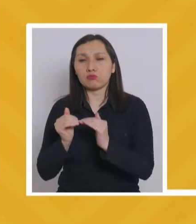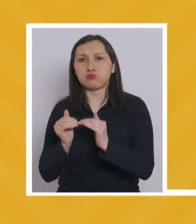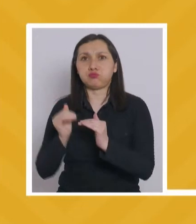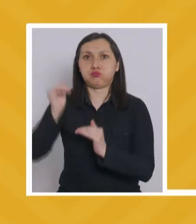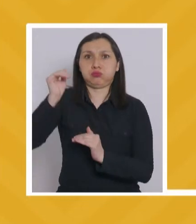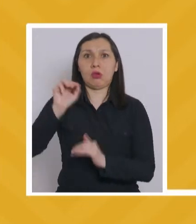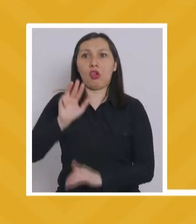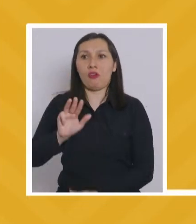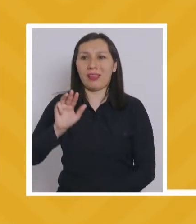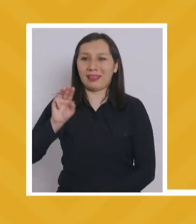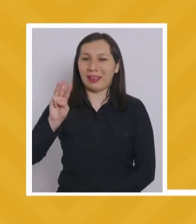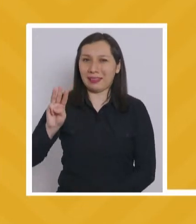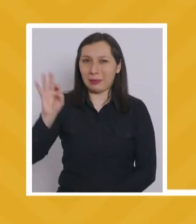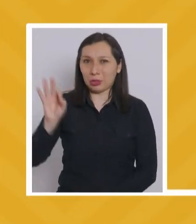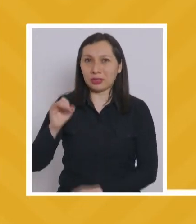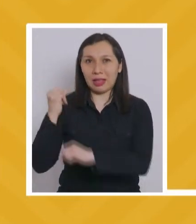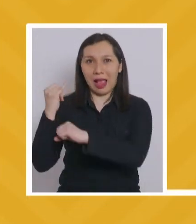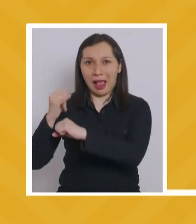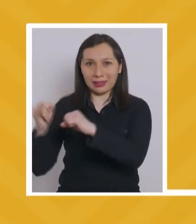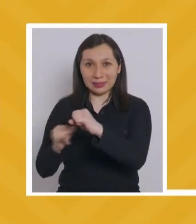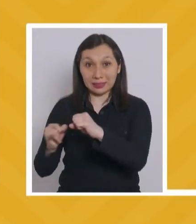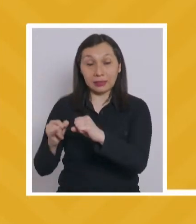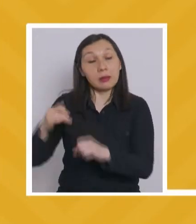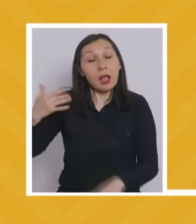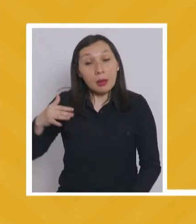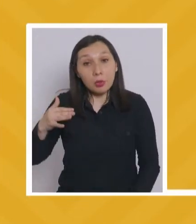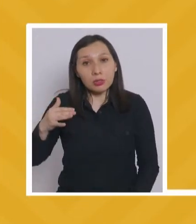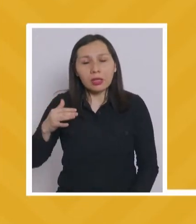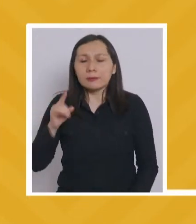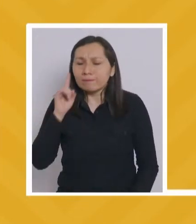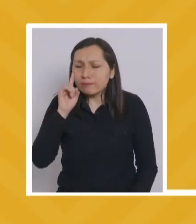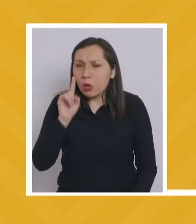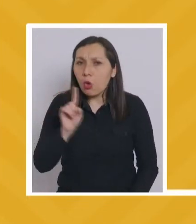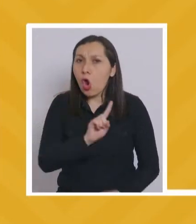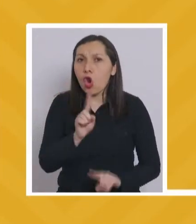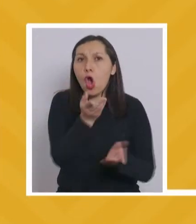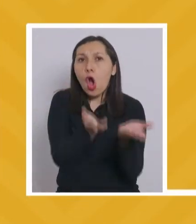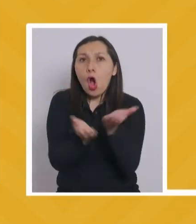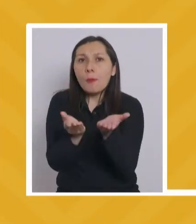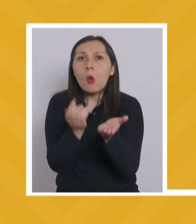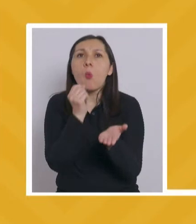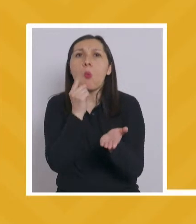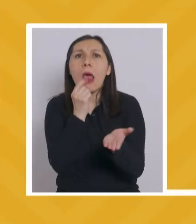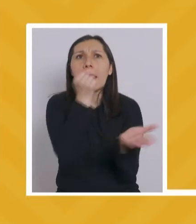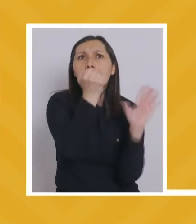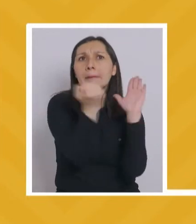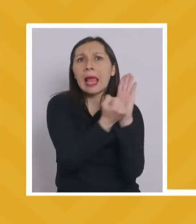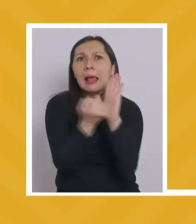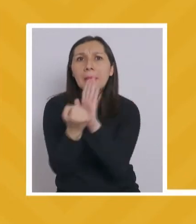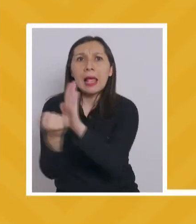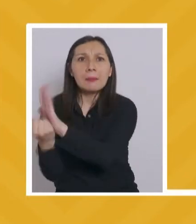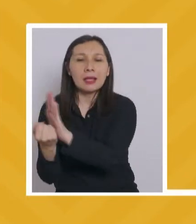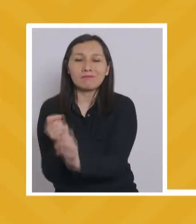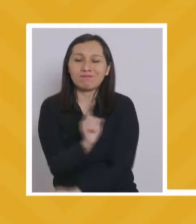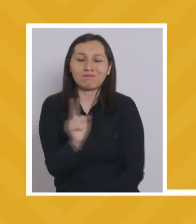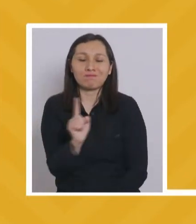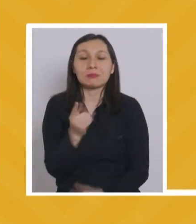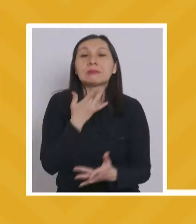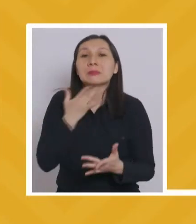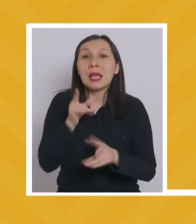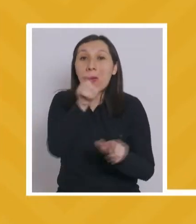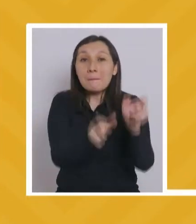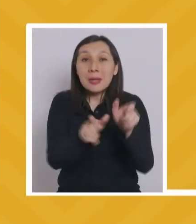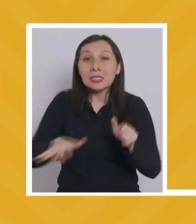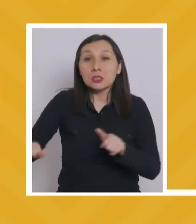to 90% in the case of Pfizer, and from 56% to 93% in the case of AstraZeneca. We